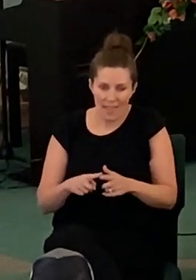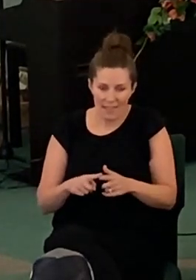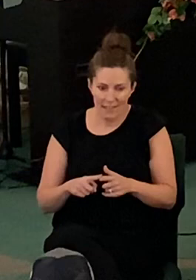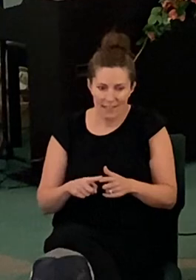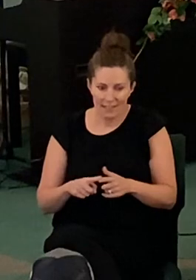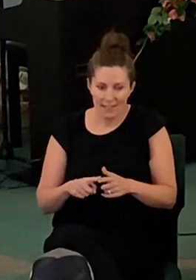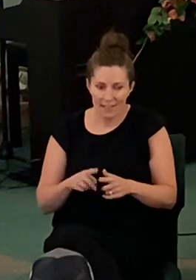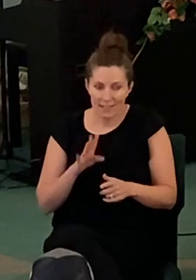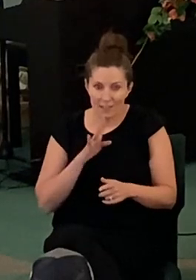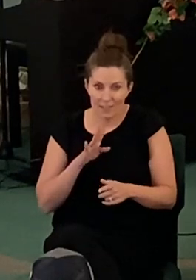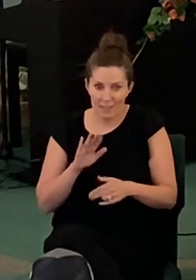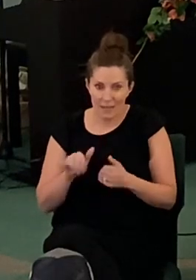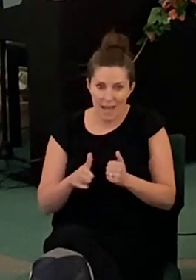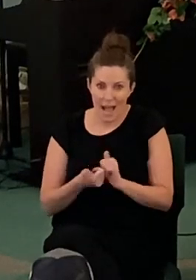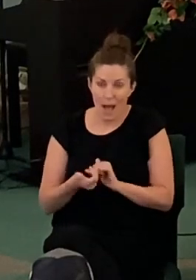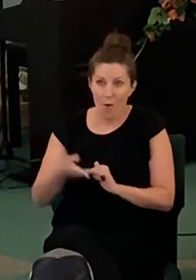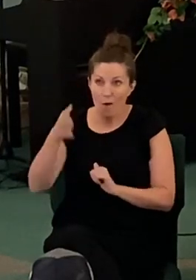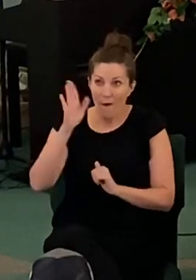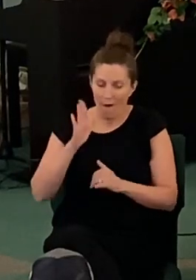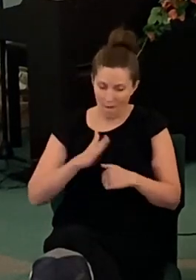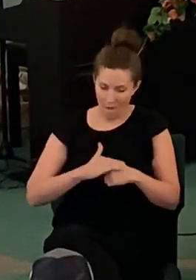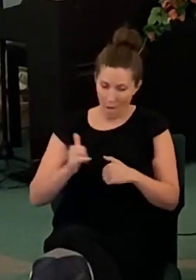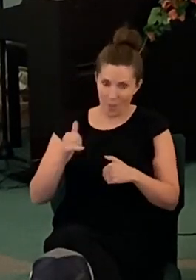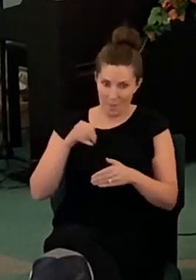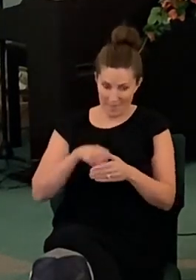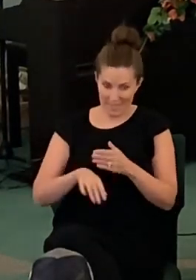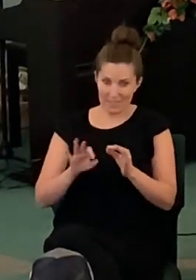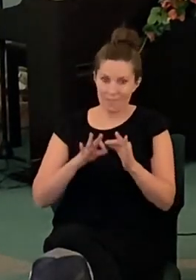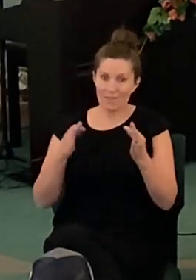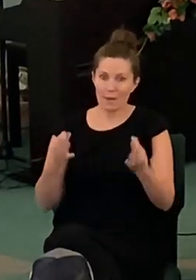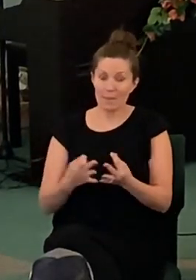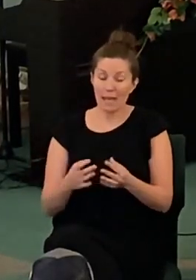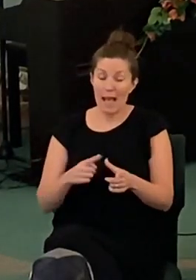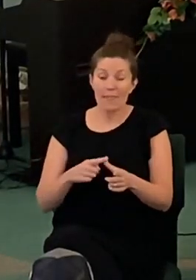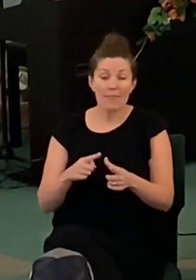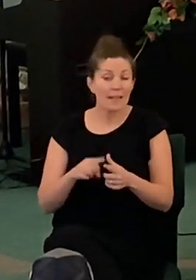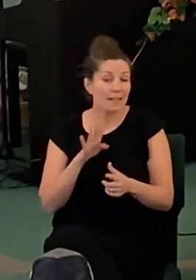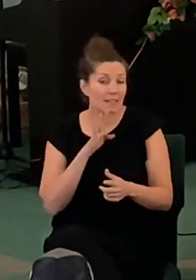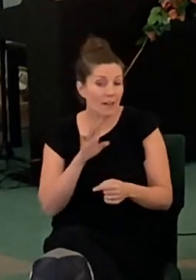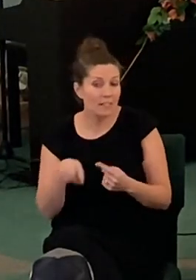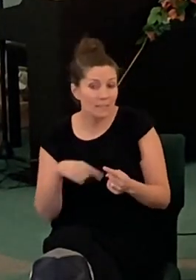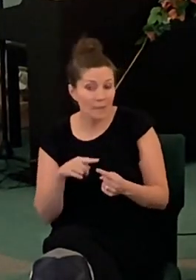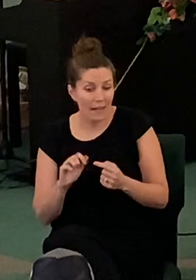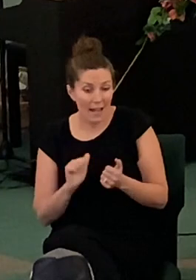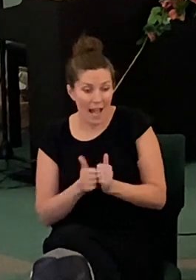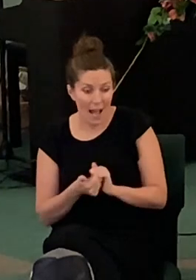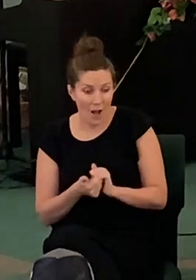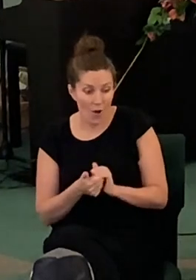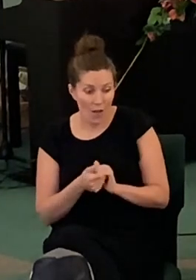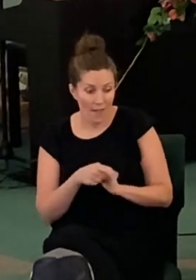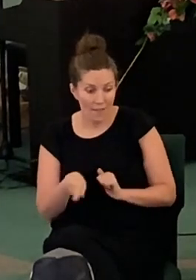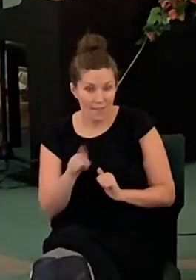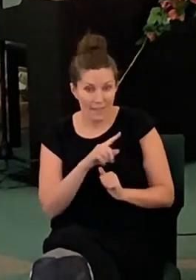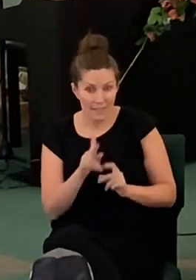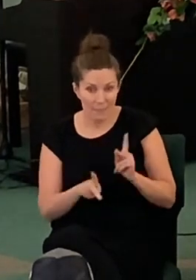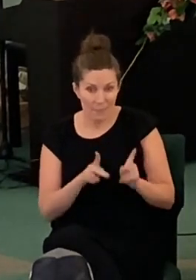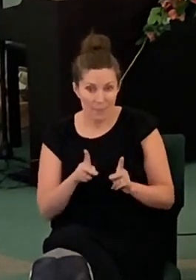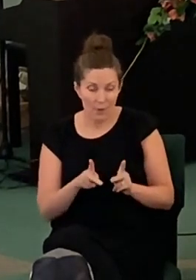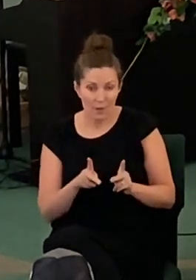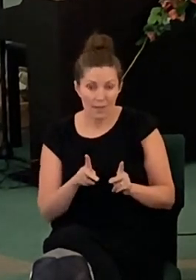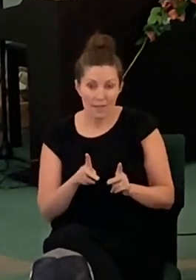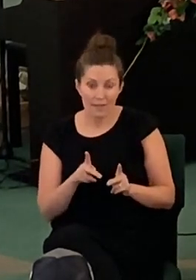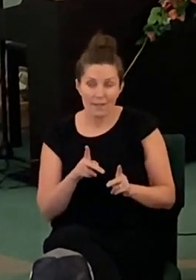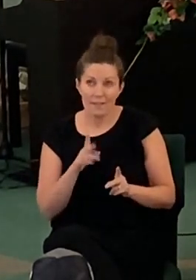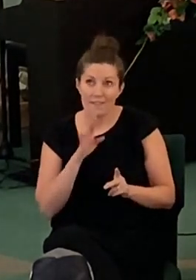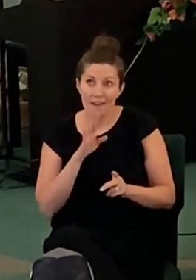how God called them into the family. Then in verse 17, he talks about how these people address God as their father.